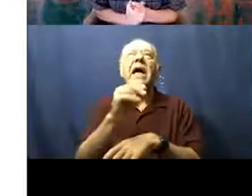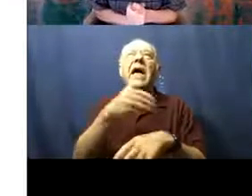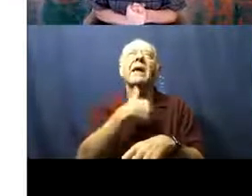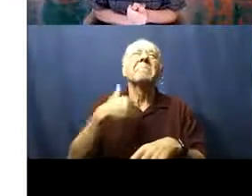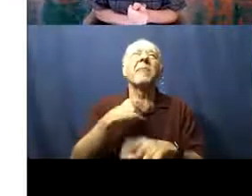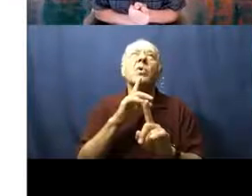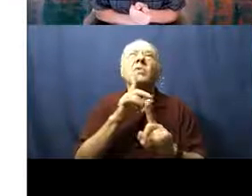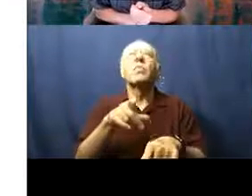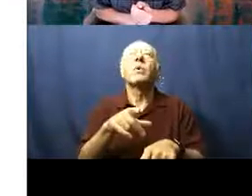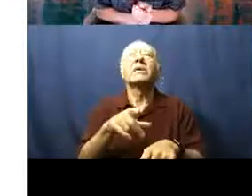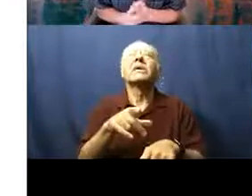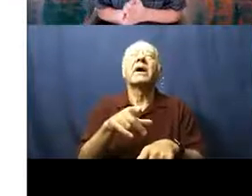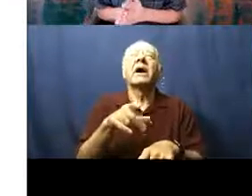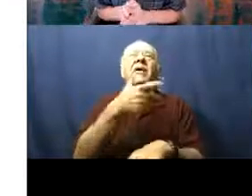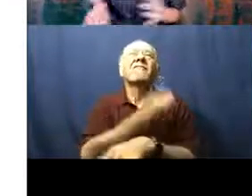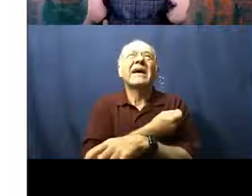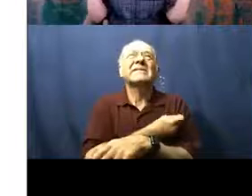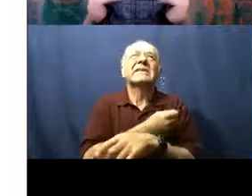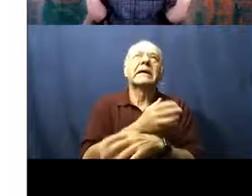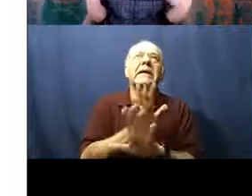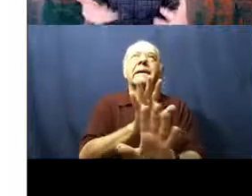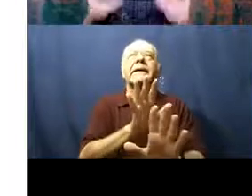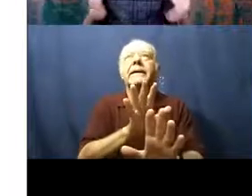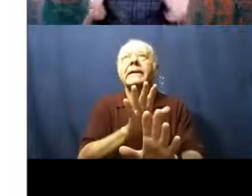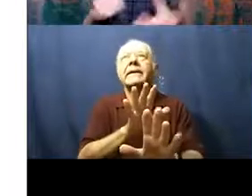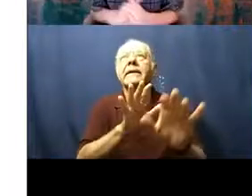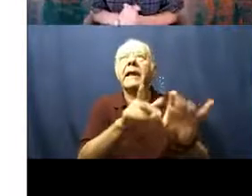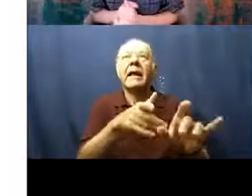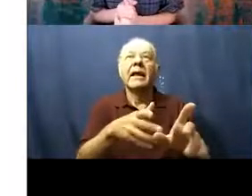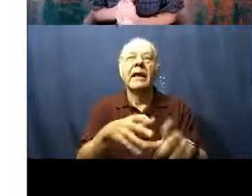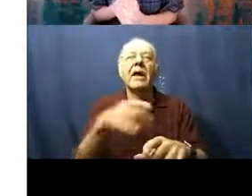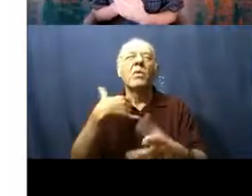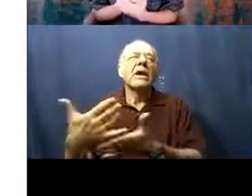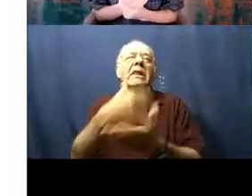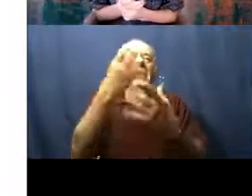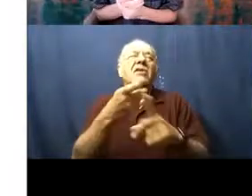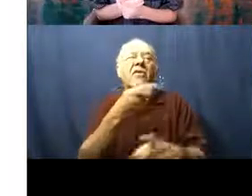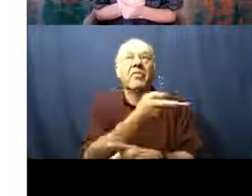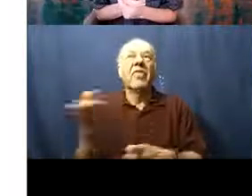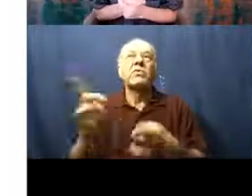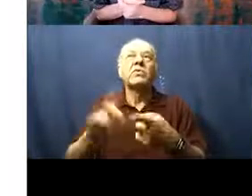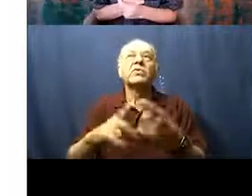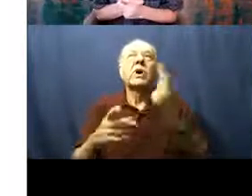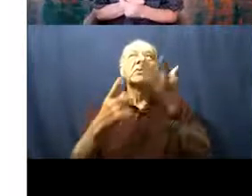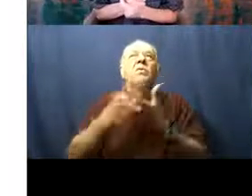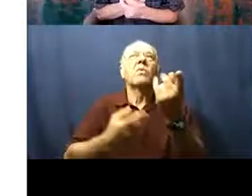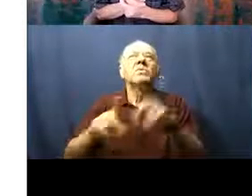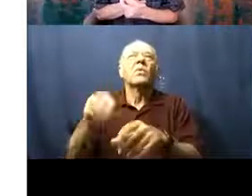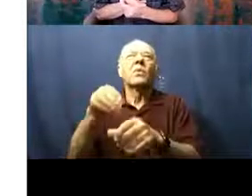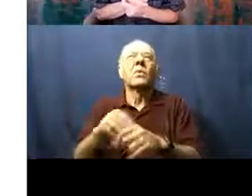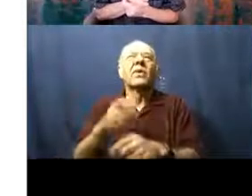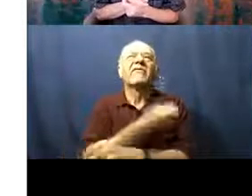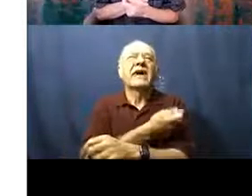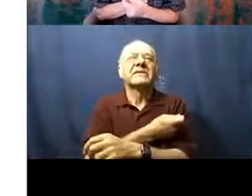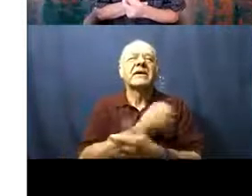vaccine status. And so we were able to begin collecting data from them to understand what was going on with